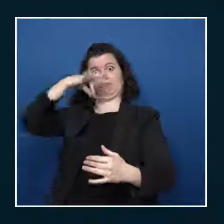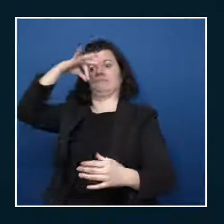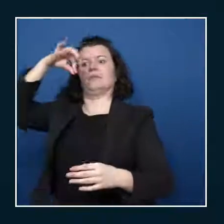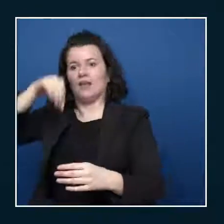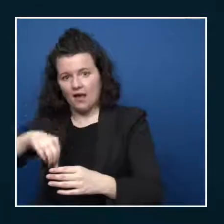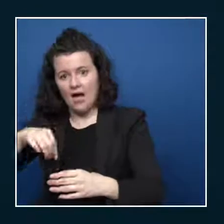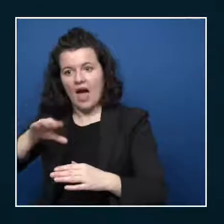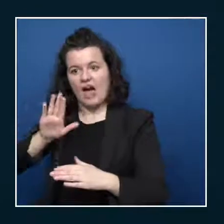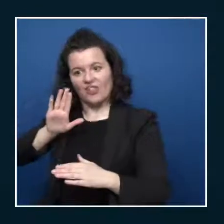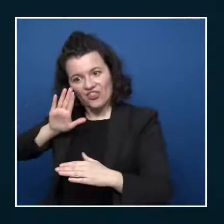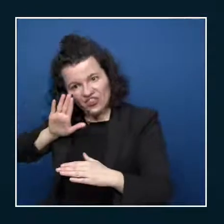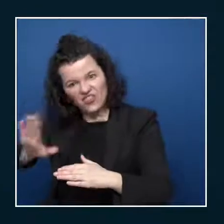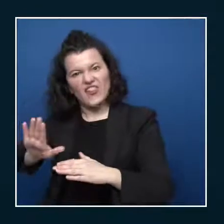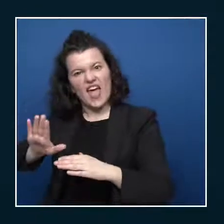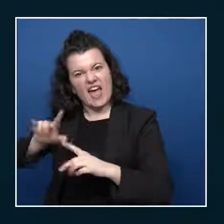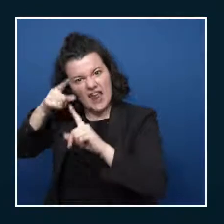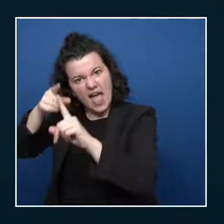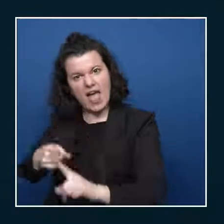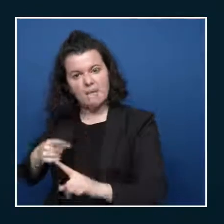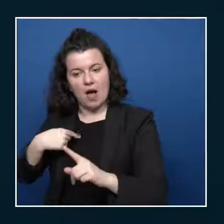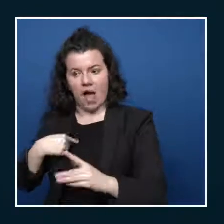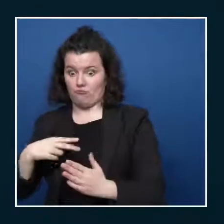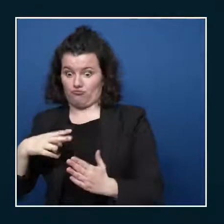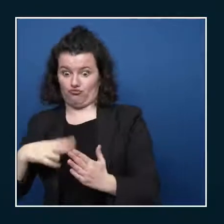mean, I hope it didn't look like it.